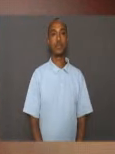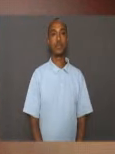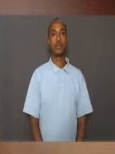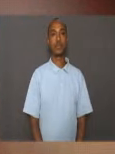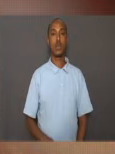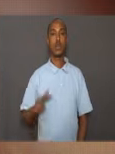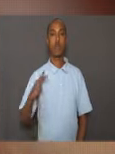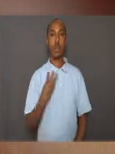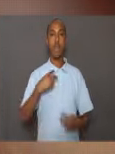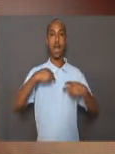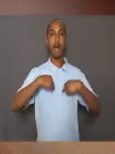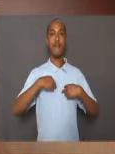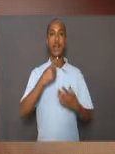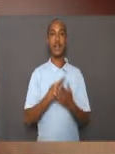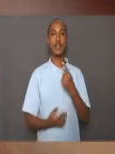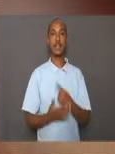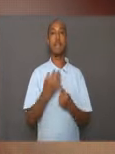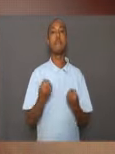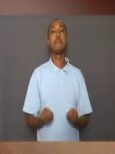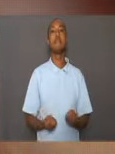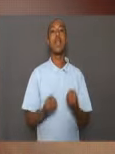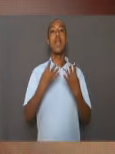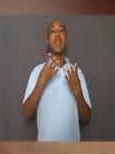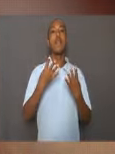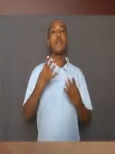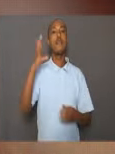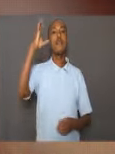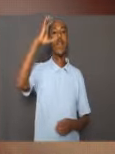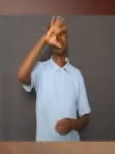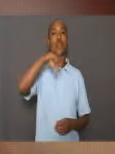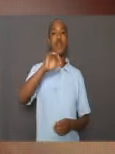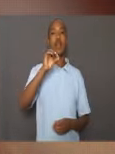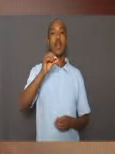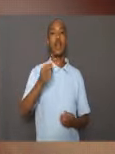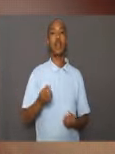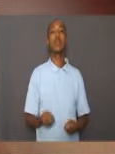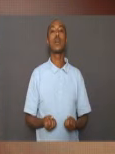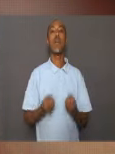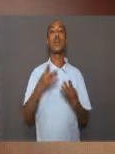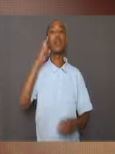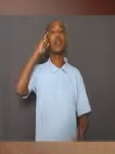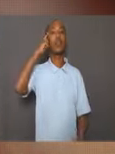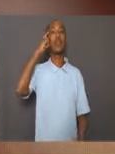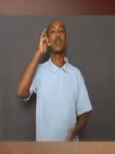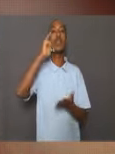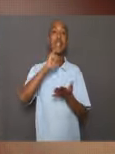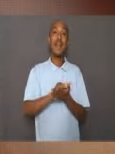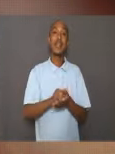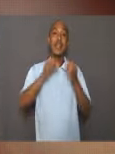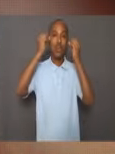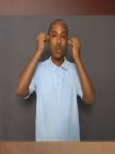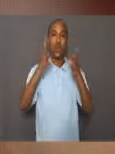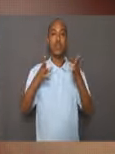We have discussed many philosophers and great thinkers that have